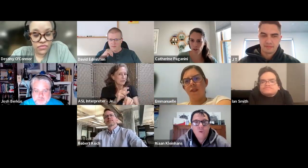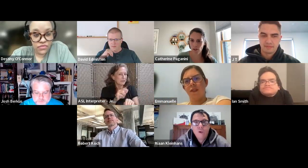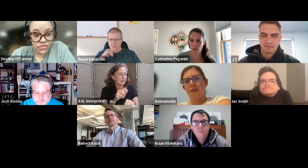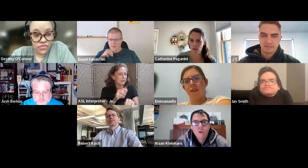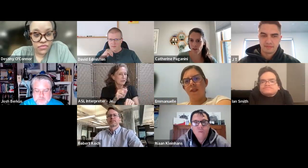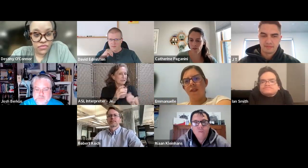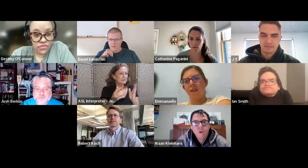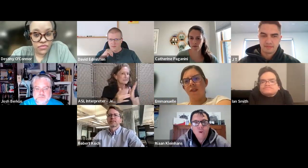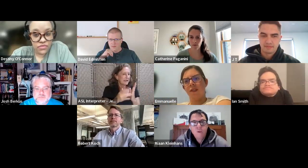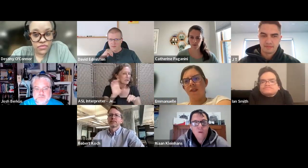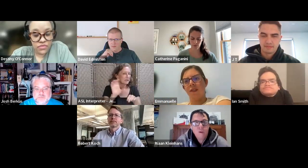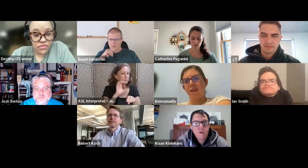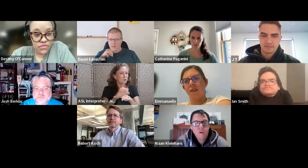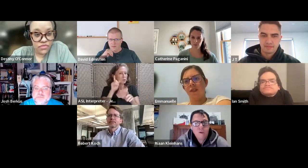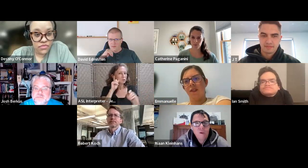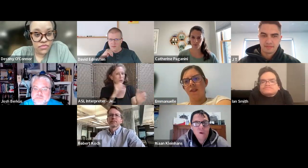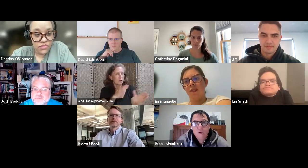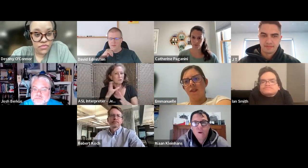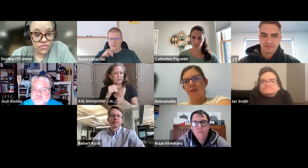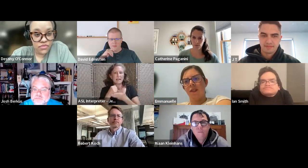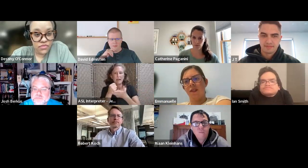Strategy, also helping out with mentoring.